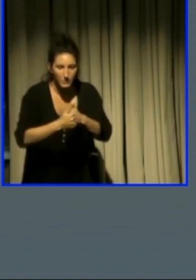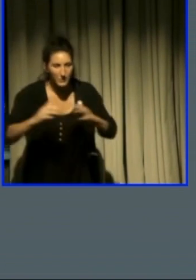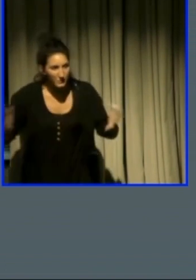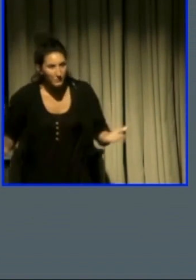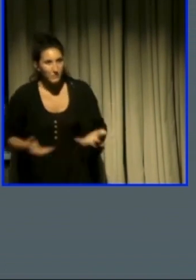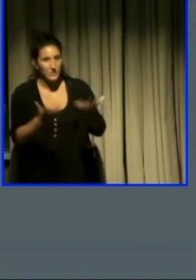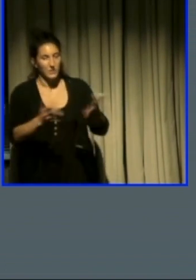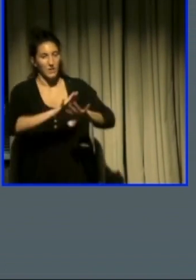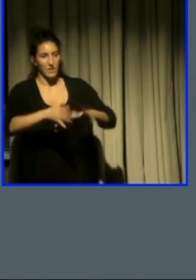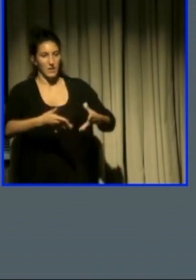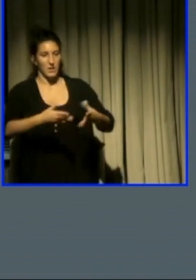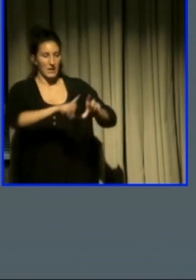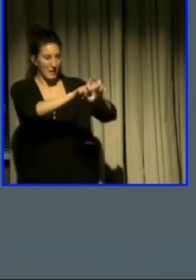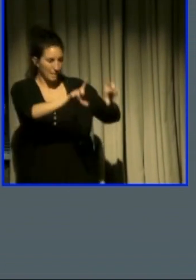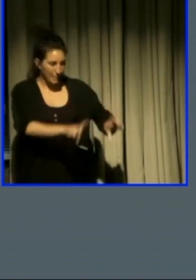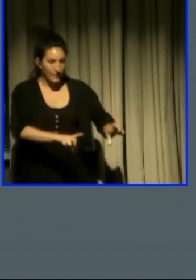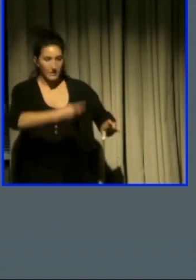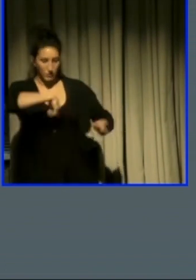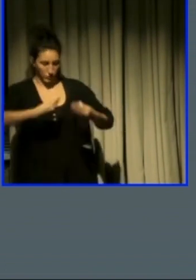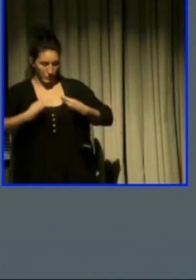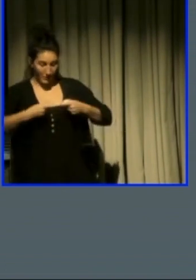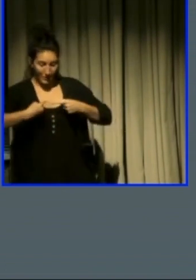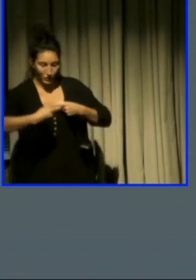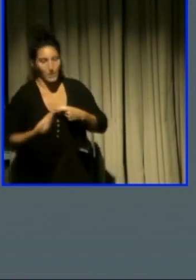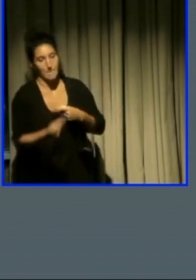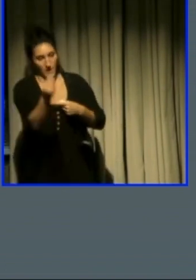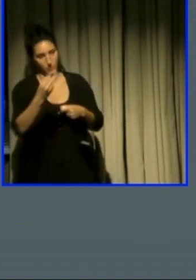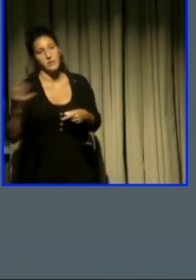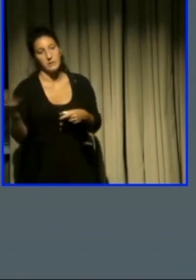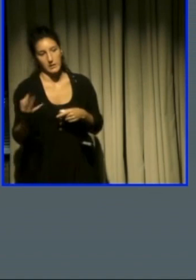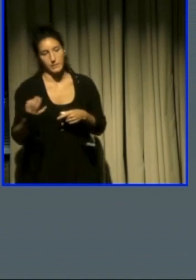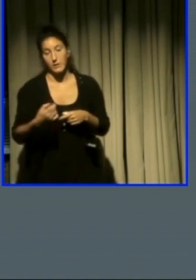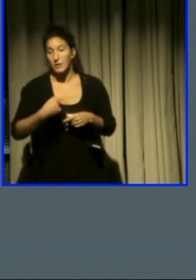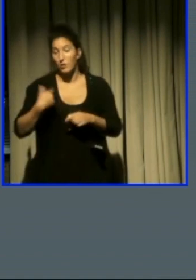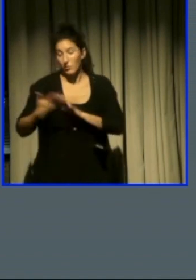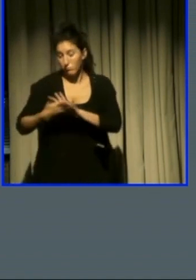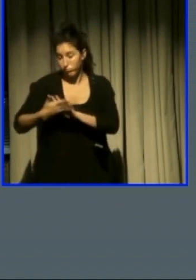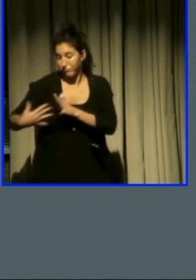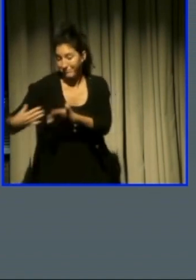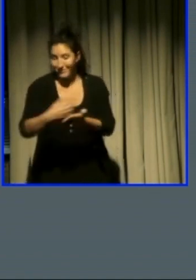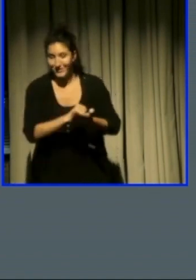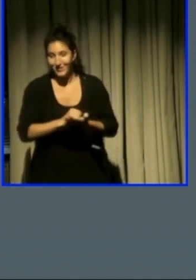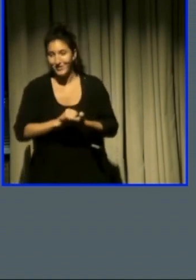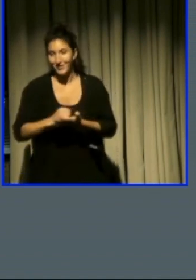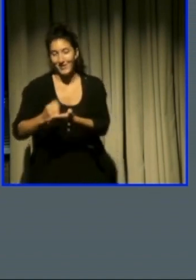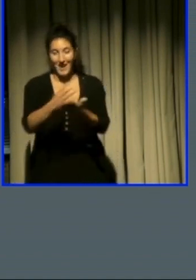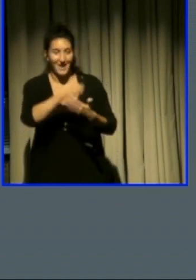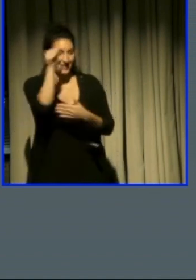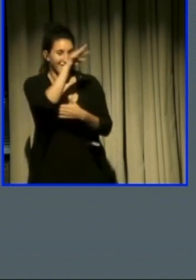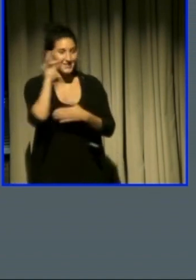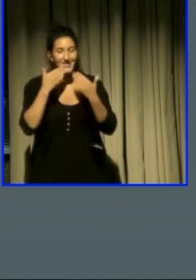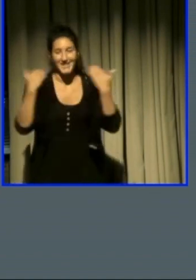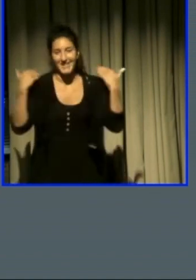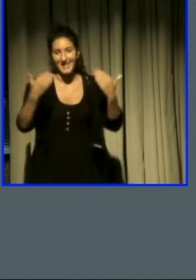lives furthermore. So with that, thank you very much. I hope you feel inspired and you feel like there's